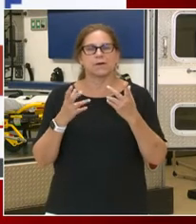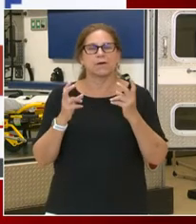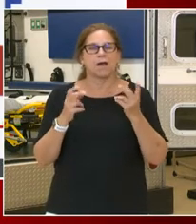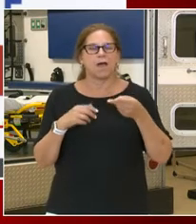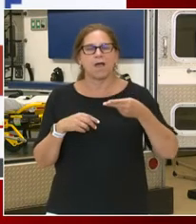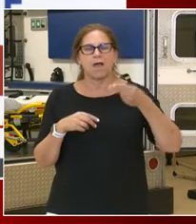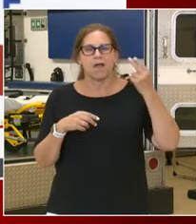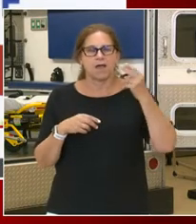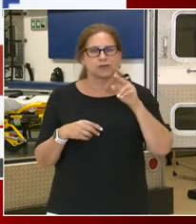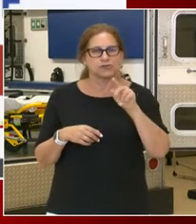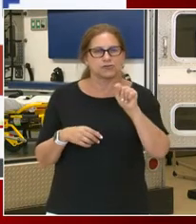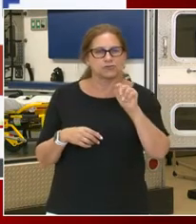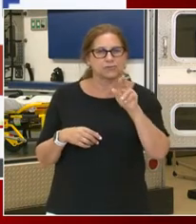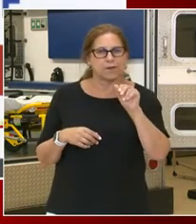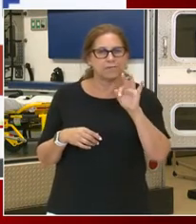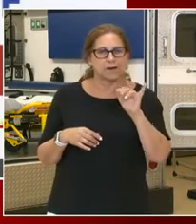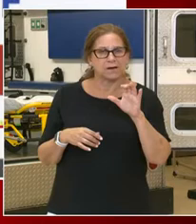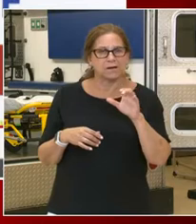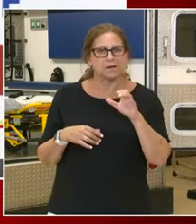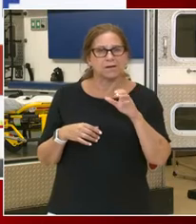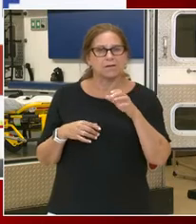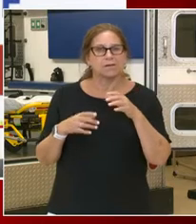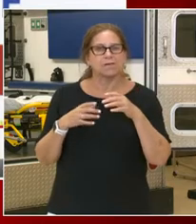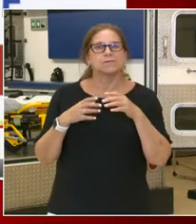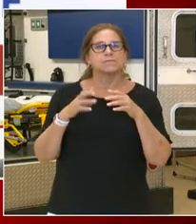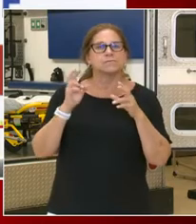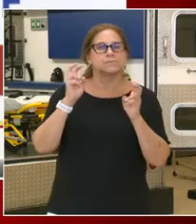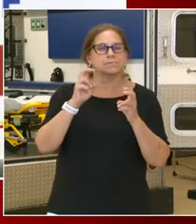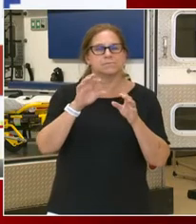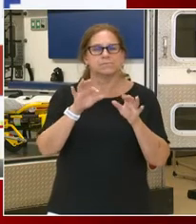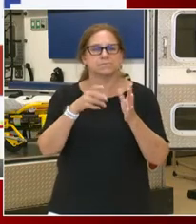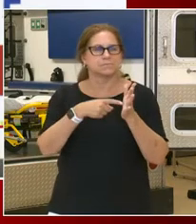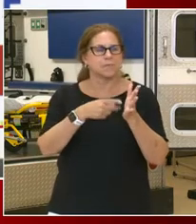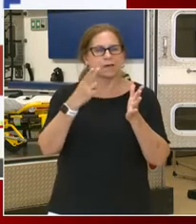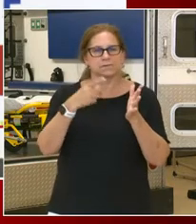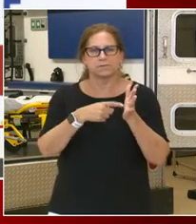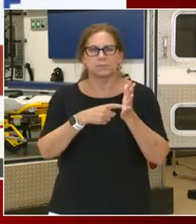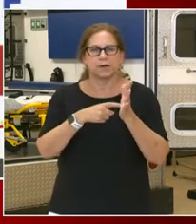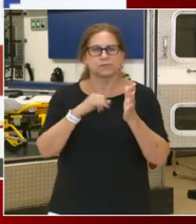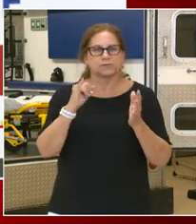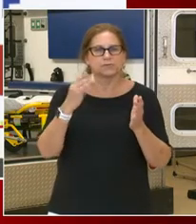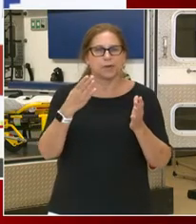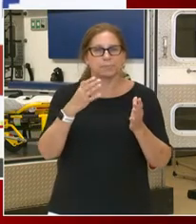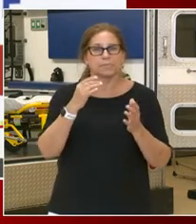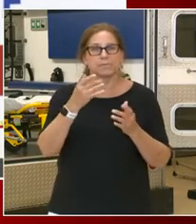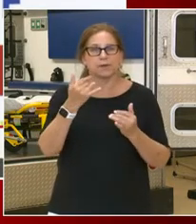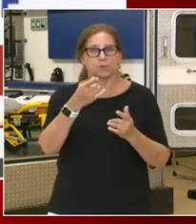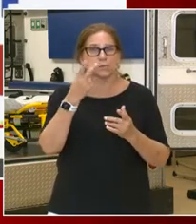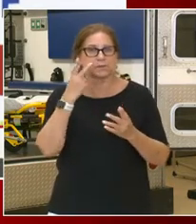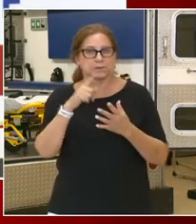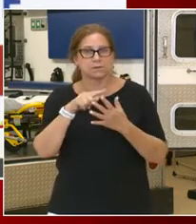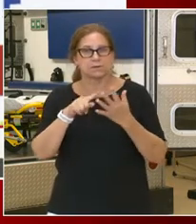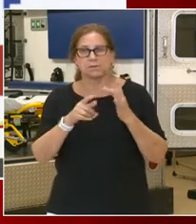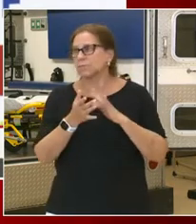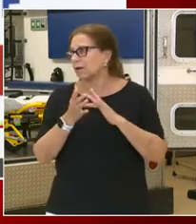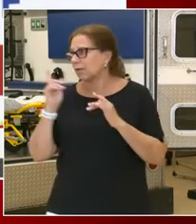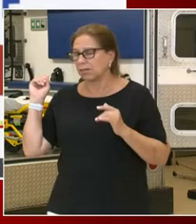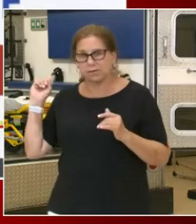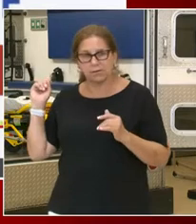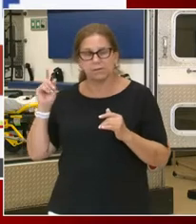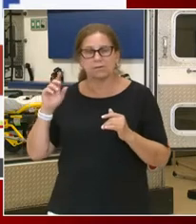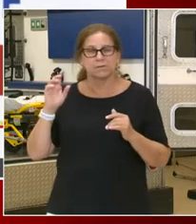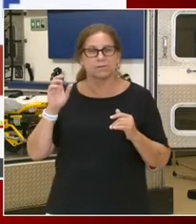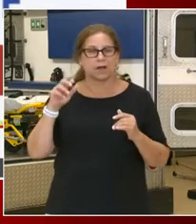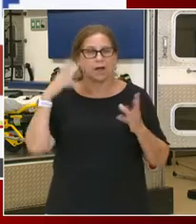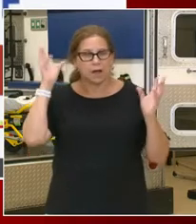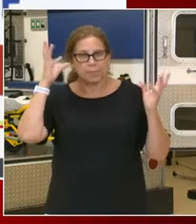center to get access to other kinds of programs. And we're doing that in partnership with UDC and other institutes of higher ed. So we're working hard to